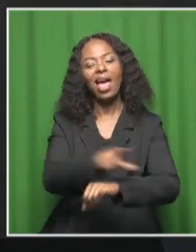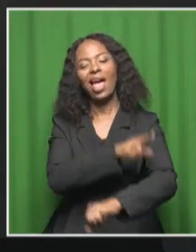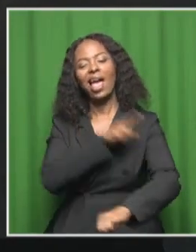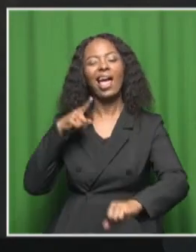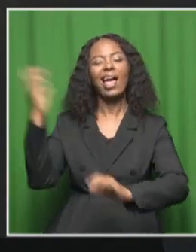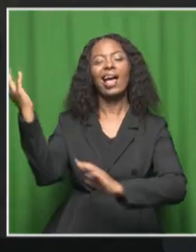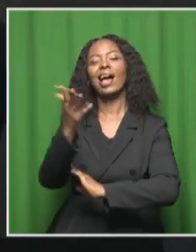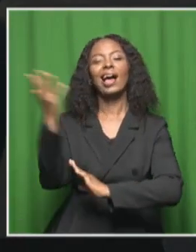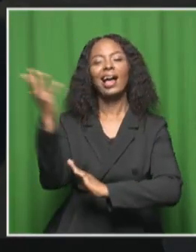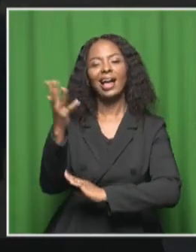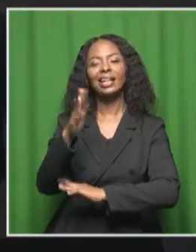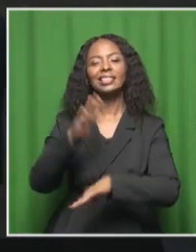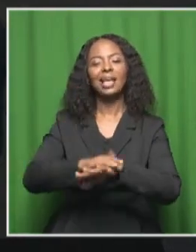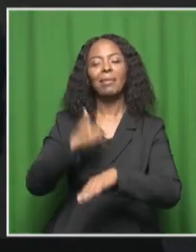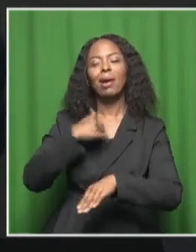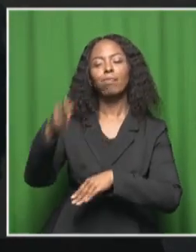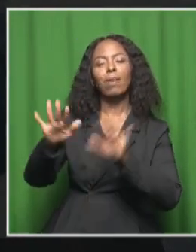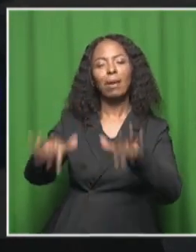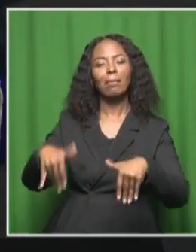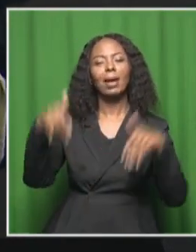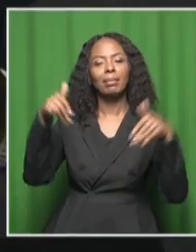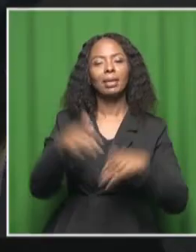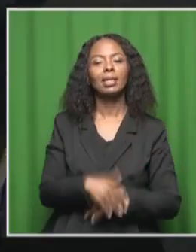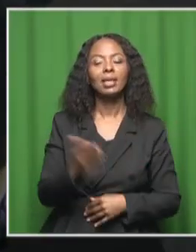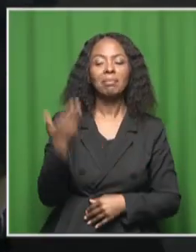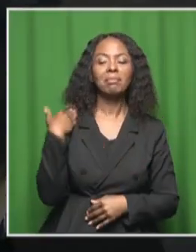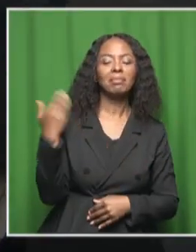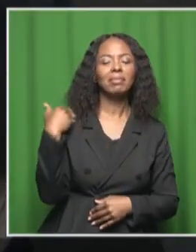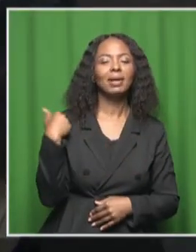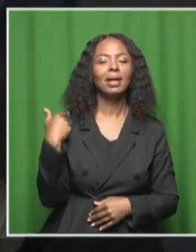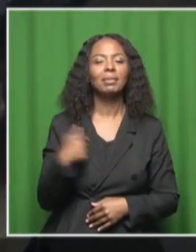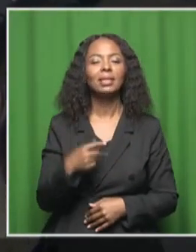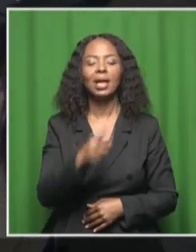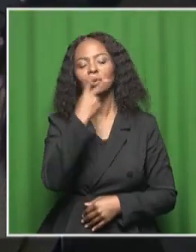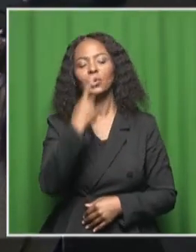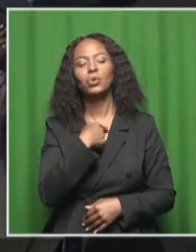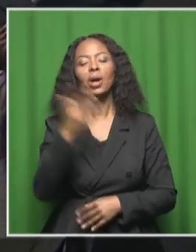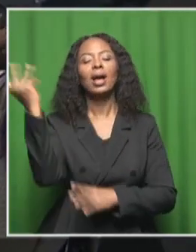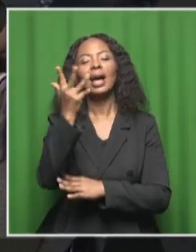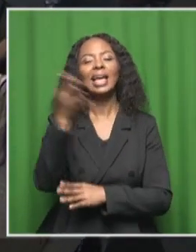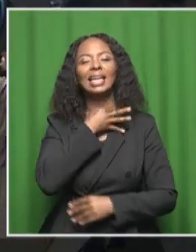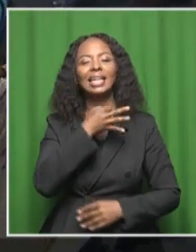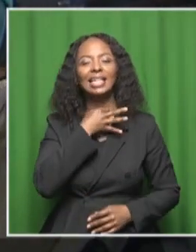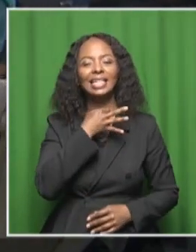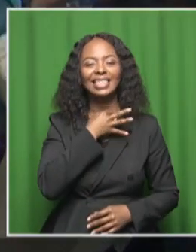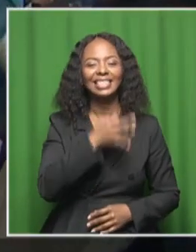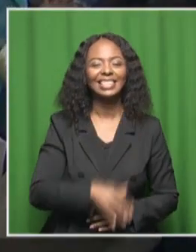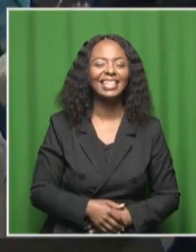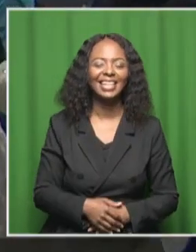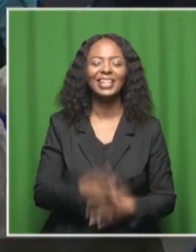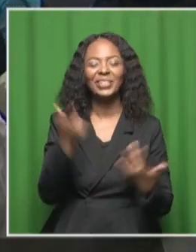minutes. And from there on, he'll call, I saw you on the speaking list. Did you rehearse? Did you time yourself?